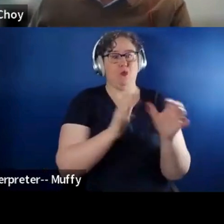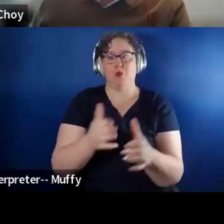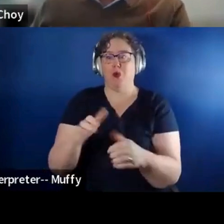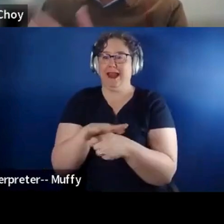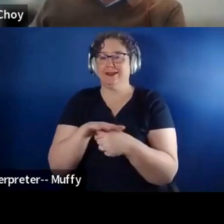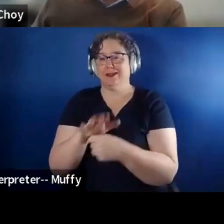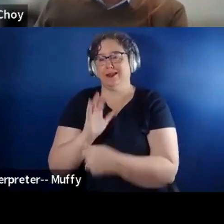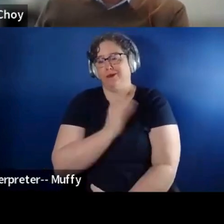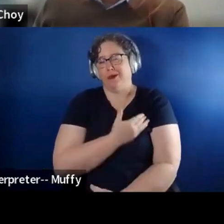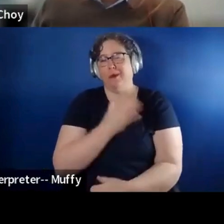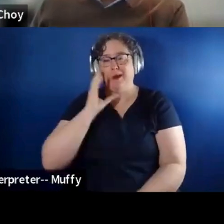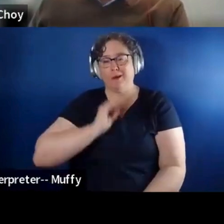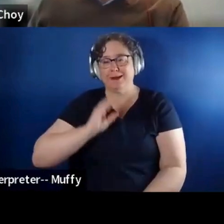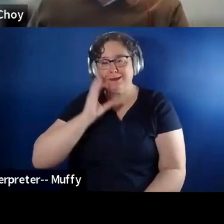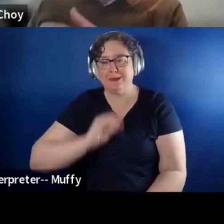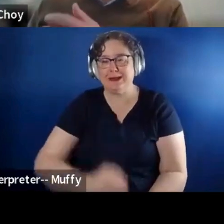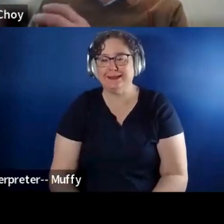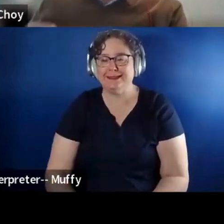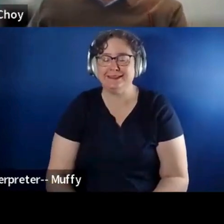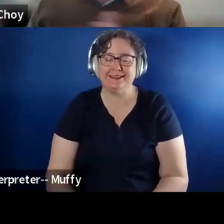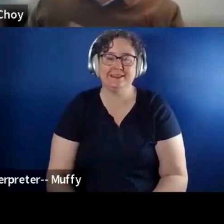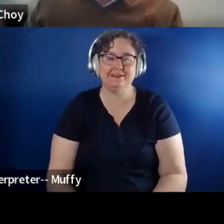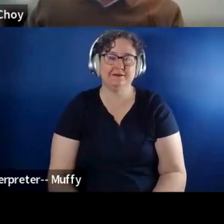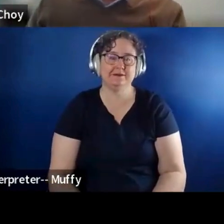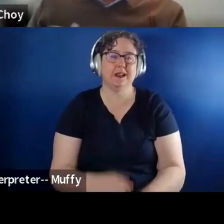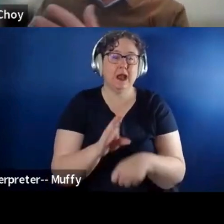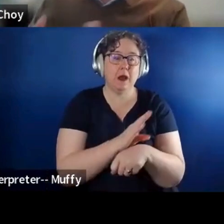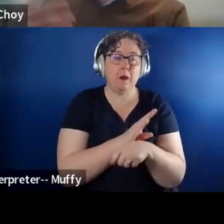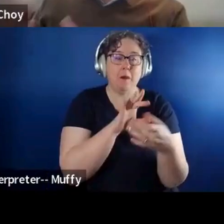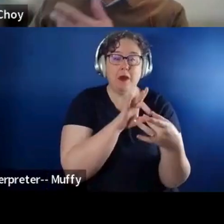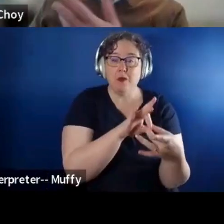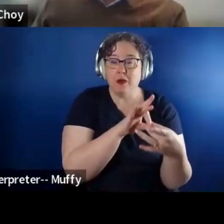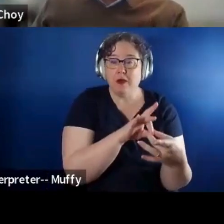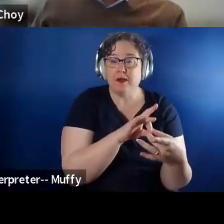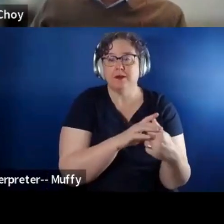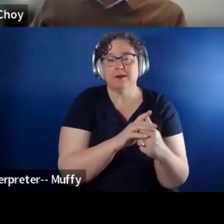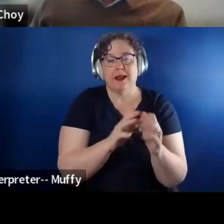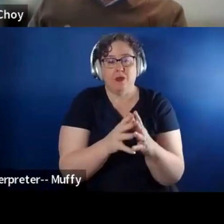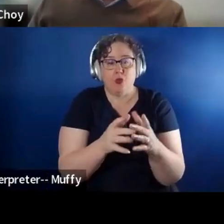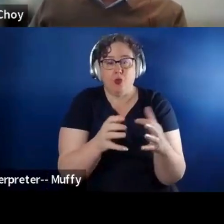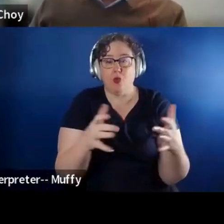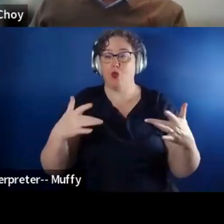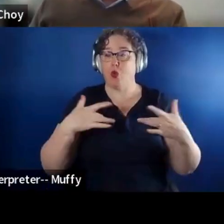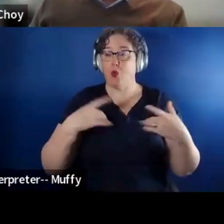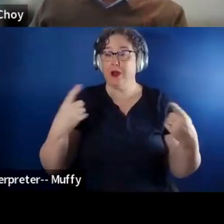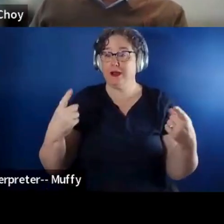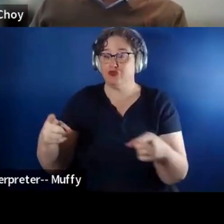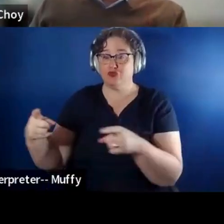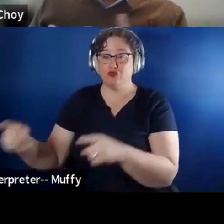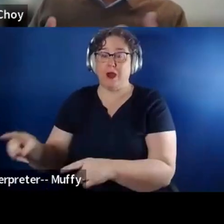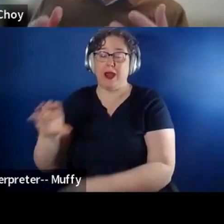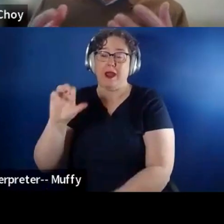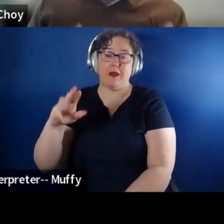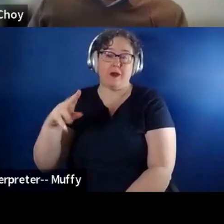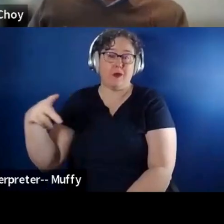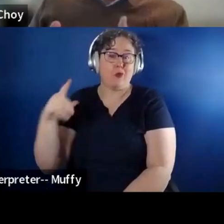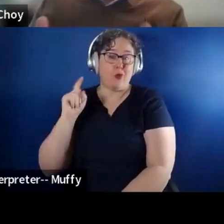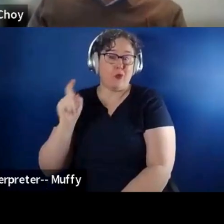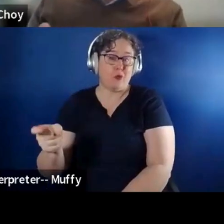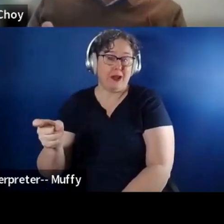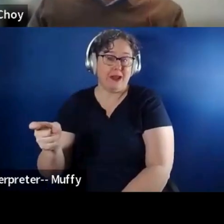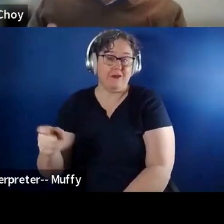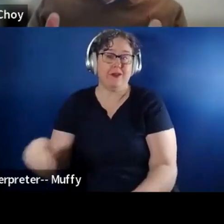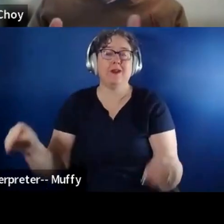our experience or something like that, where there's some business relation. And that's another growing trend in terms of corporate giving, is more